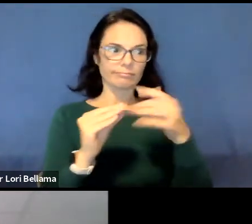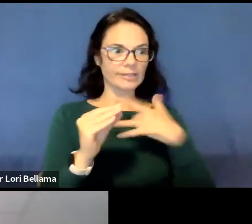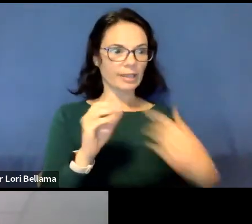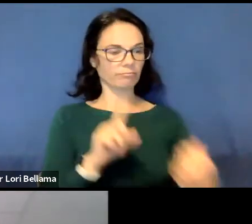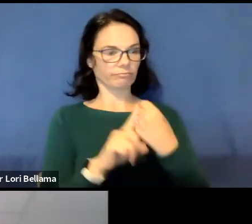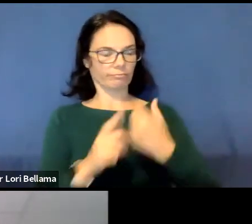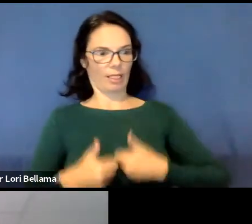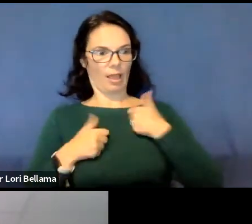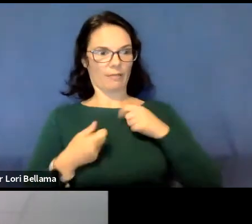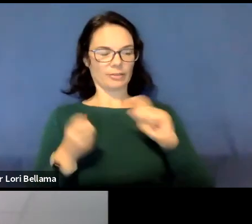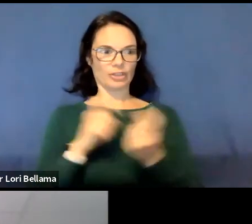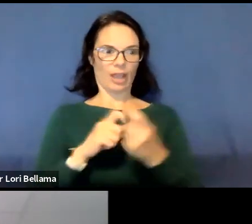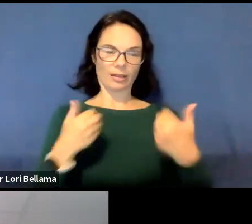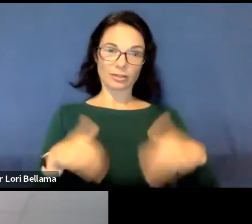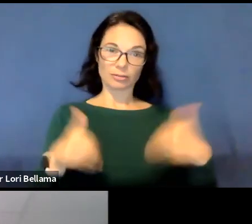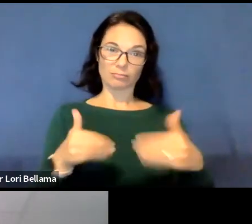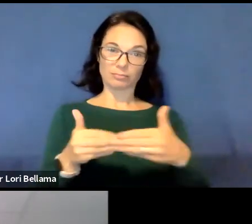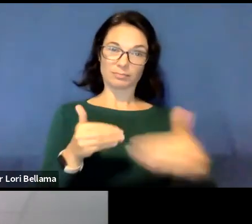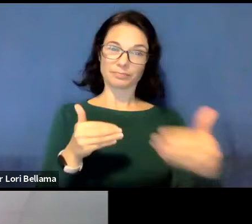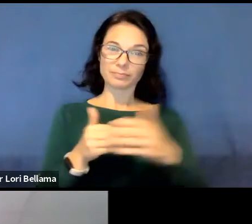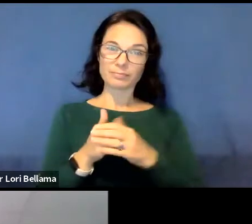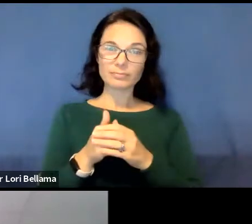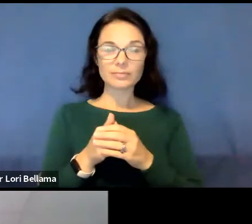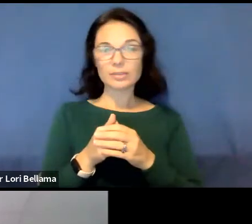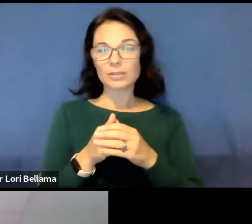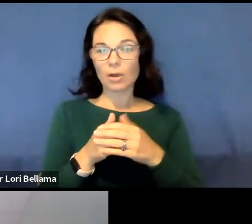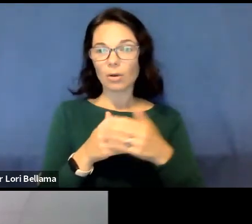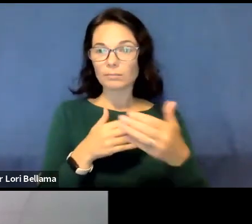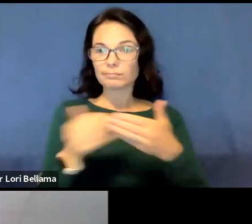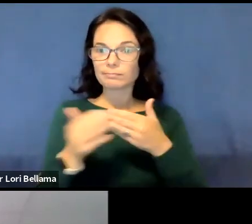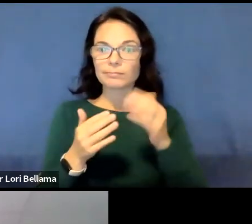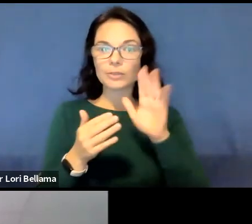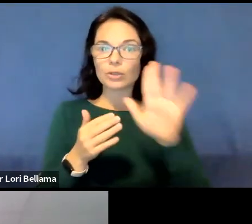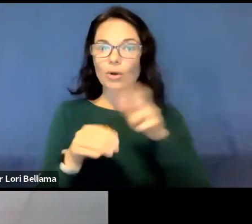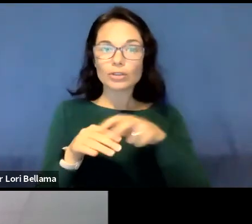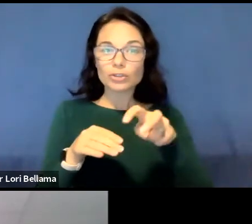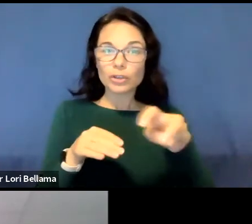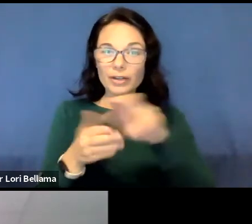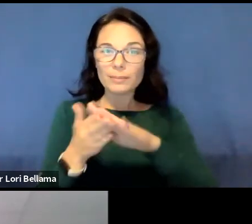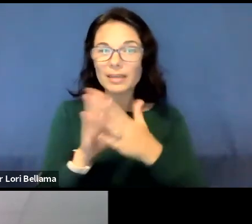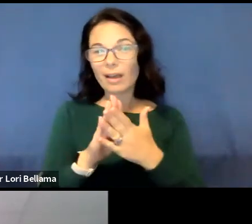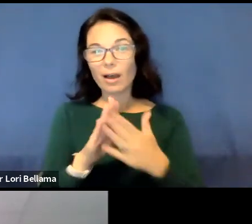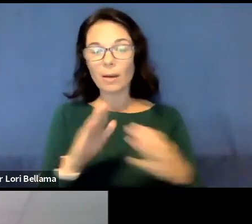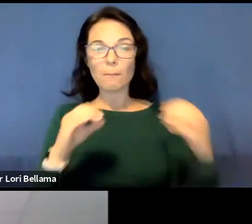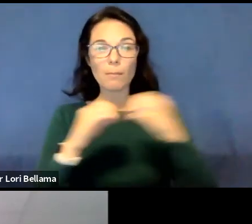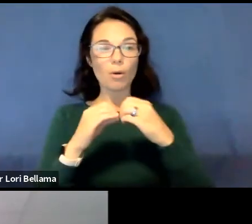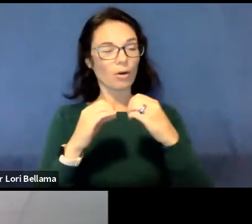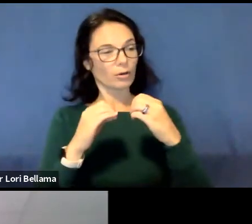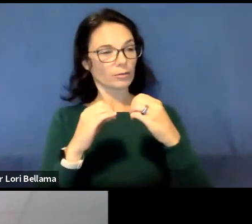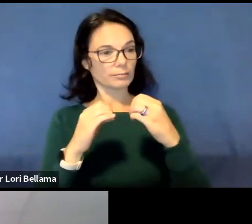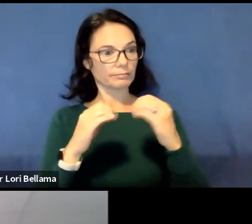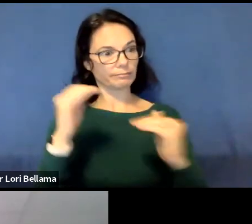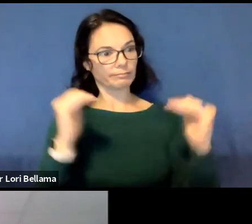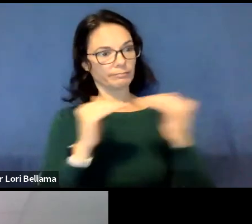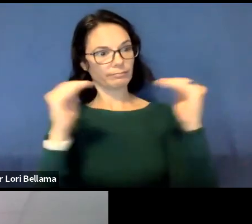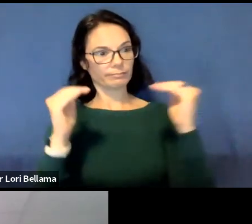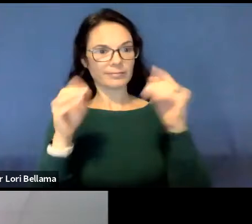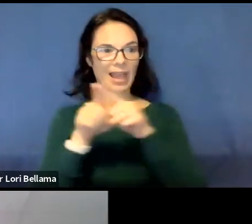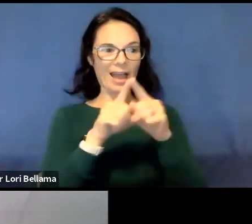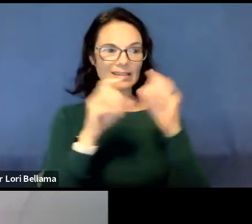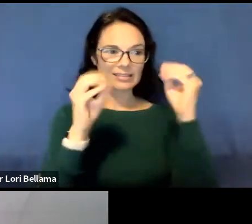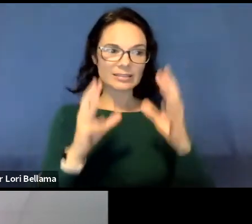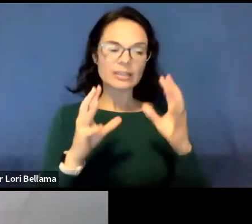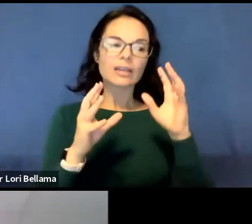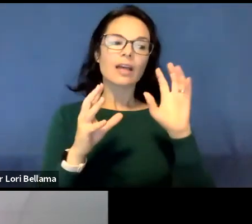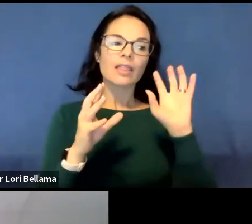so that's a good, wherever you are on the journey of becoming a more equitable educator, that class will help. And don't forget that when you